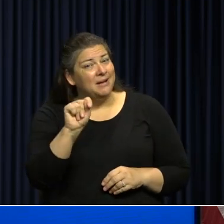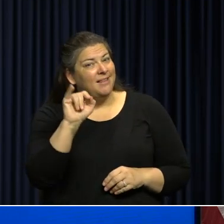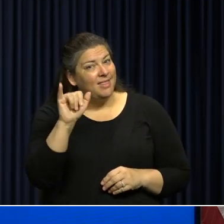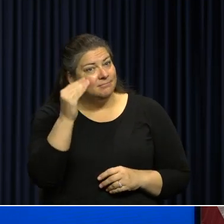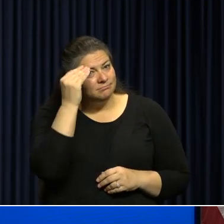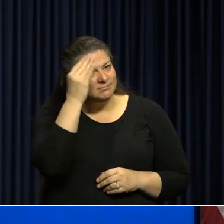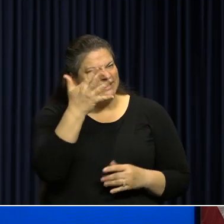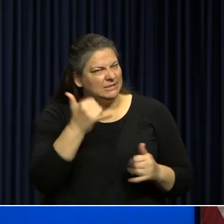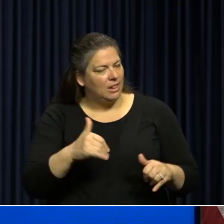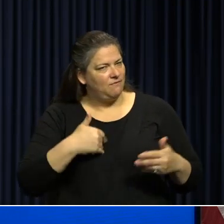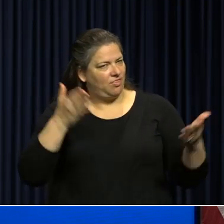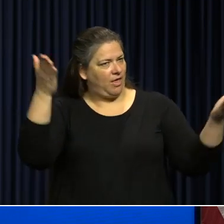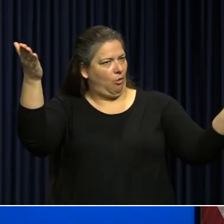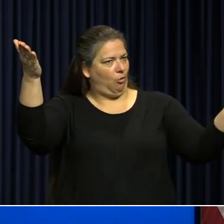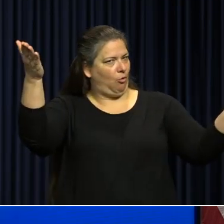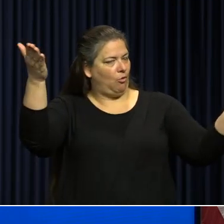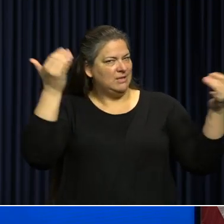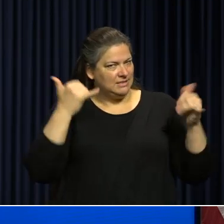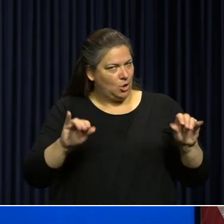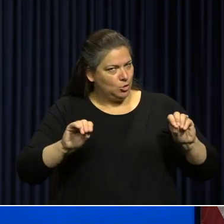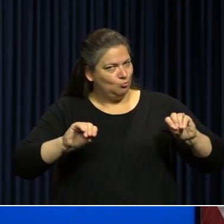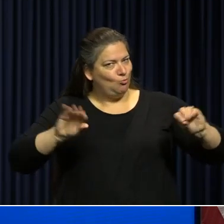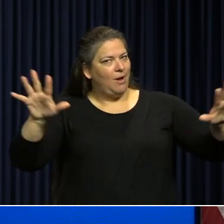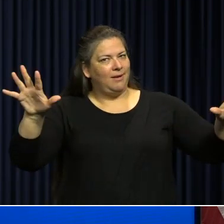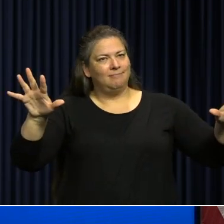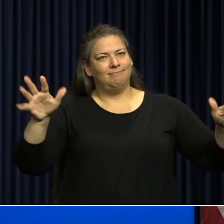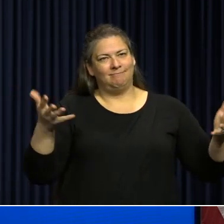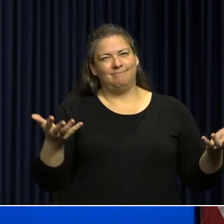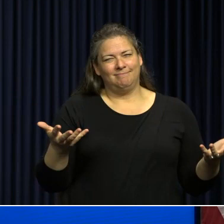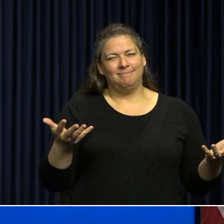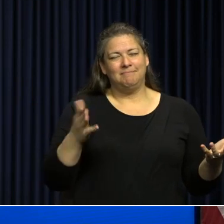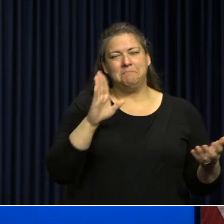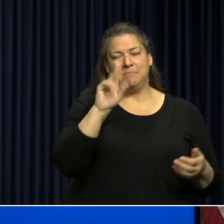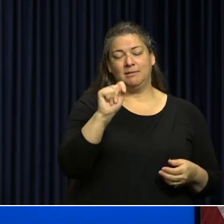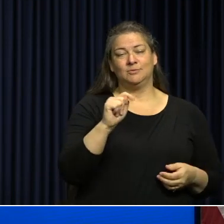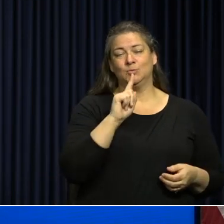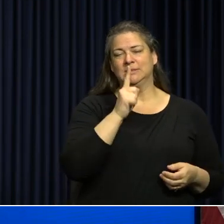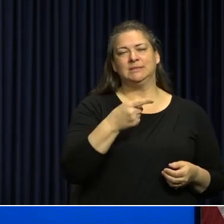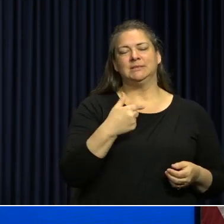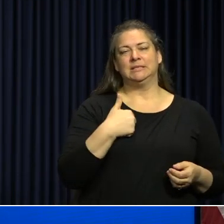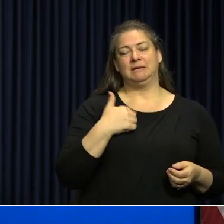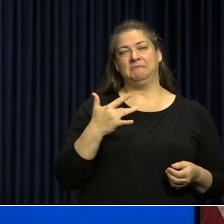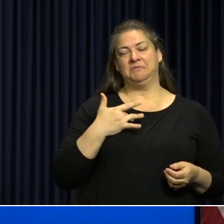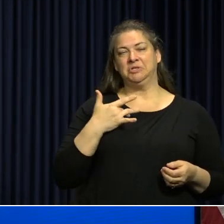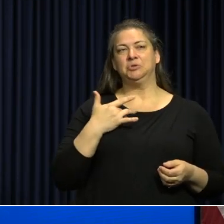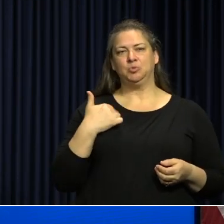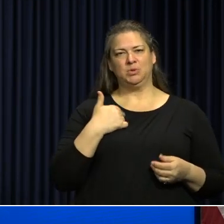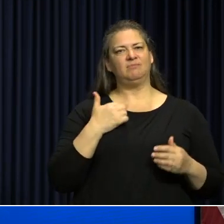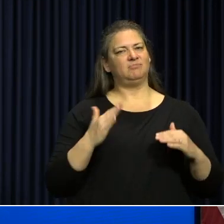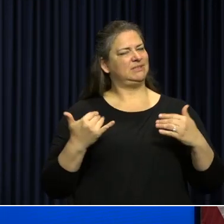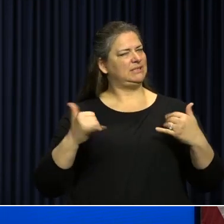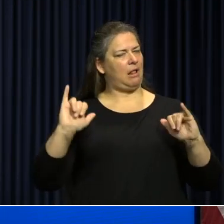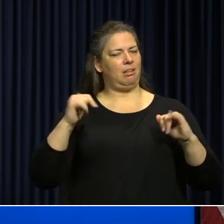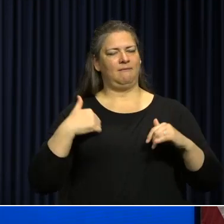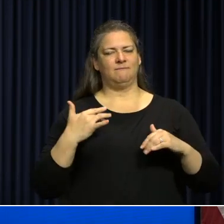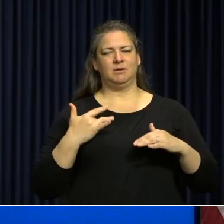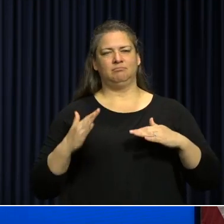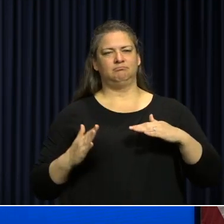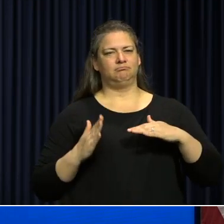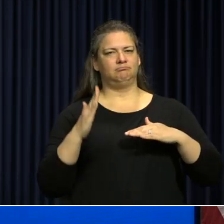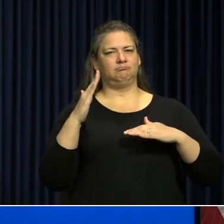is still out there and it's still spreading. But all in all, I still believe that we have plateaued, and this